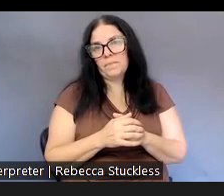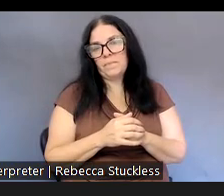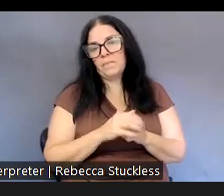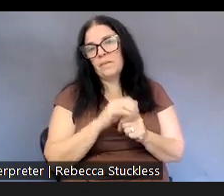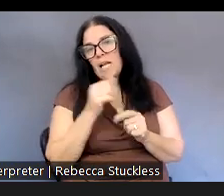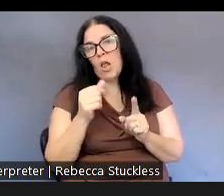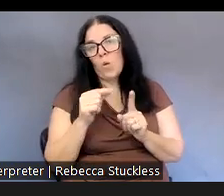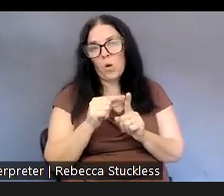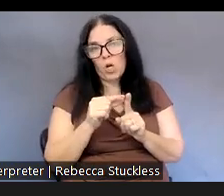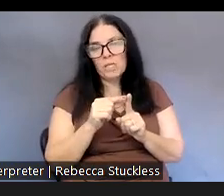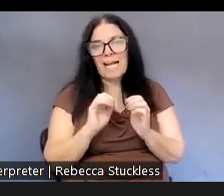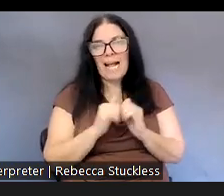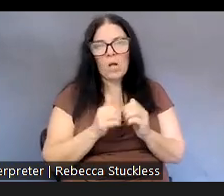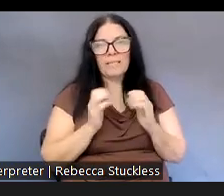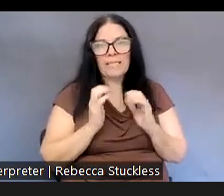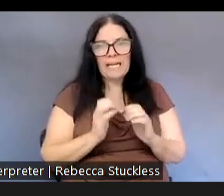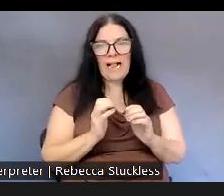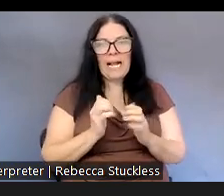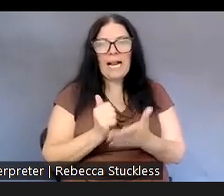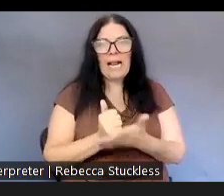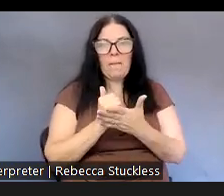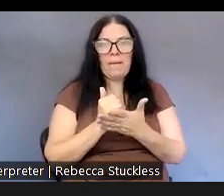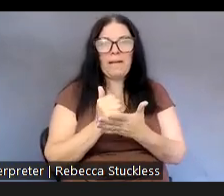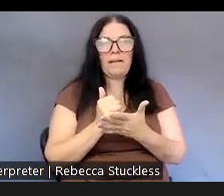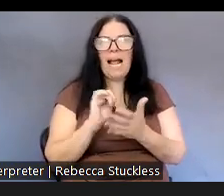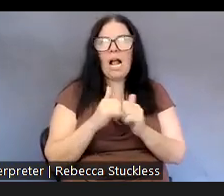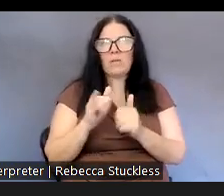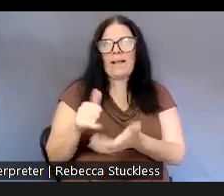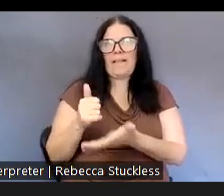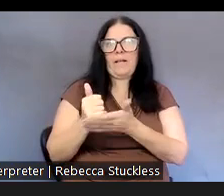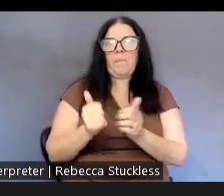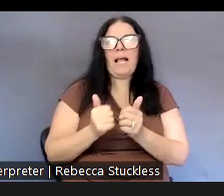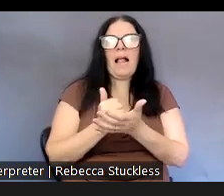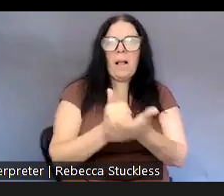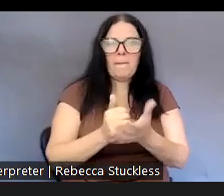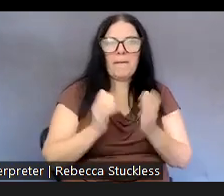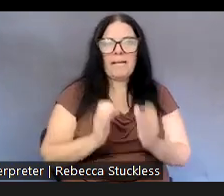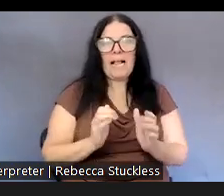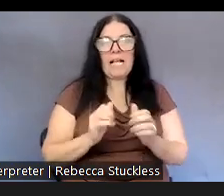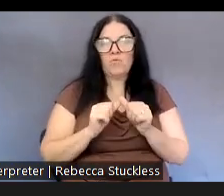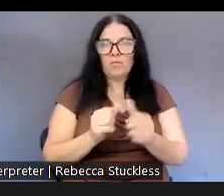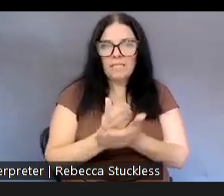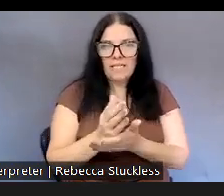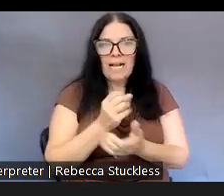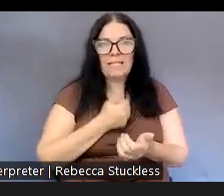helping the client or customer develop resilience and self-efficacy?